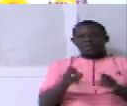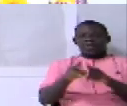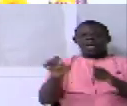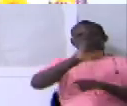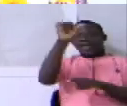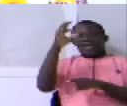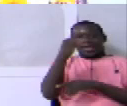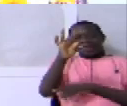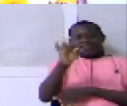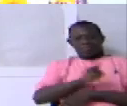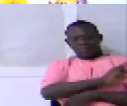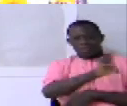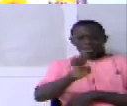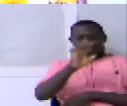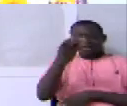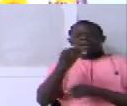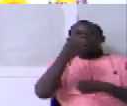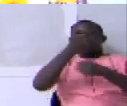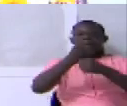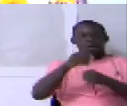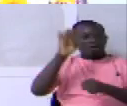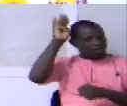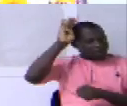And if they can able to make pardons,